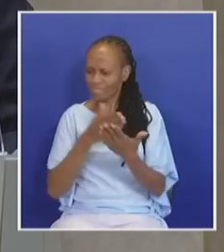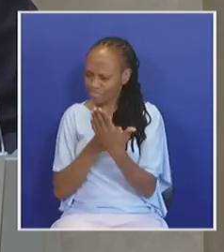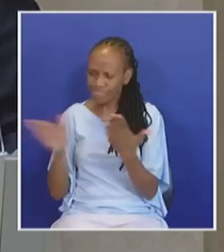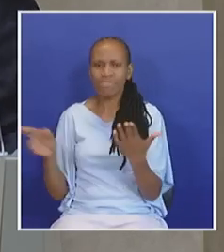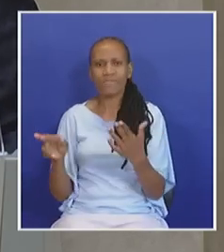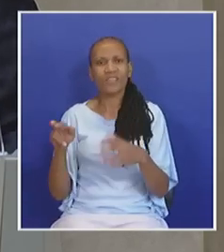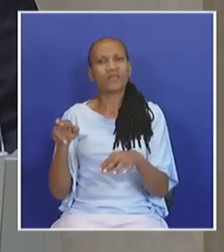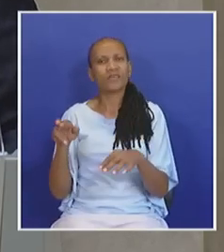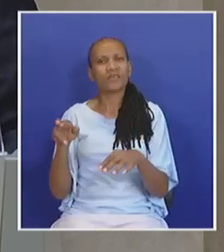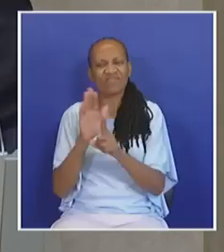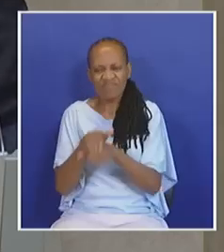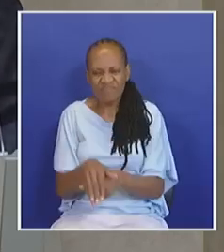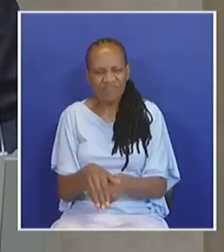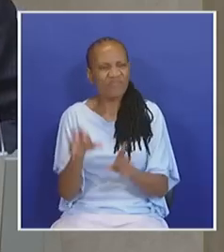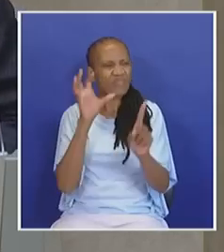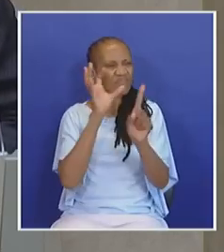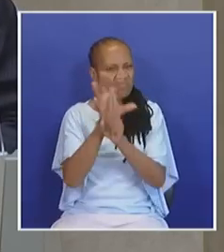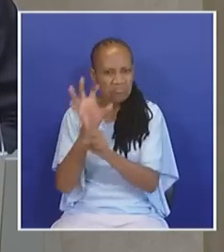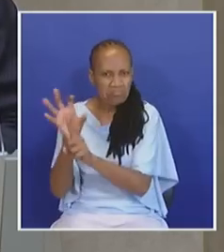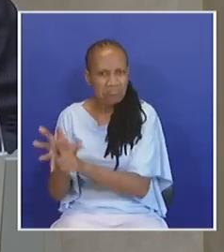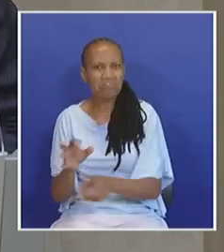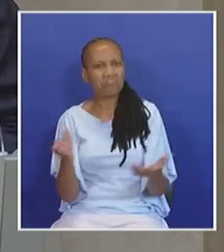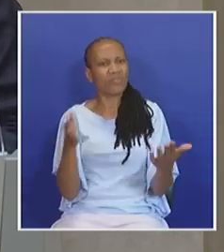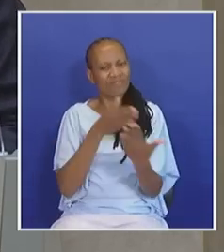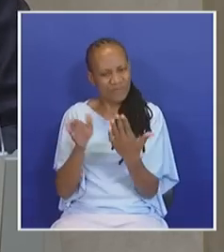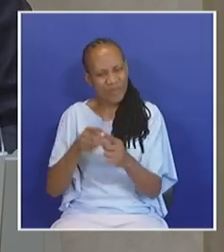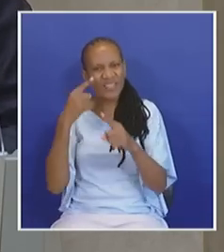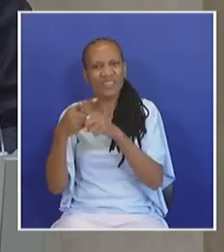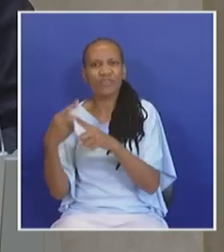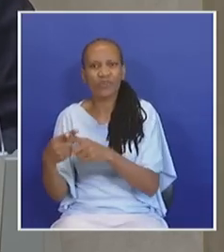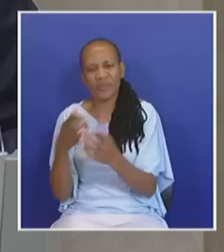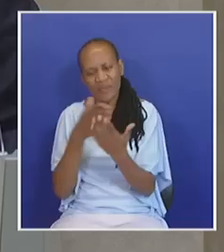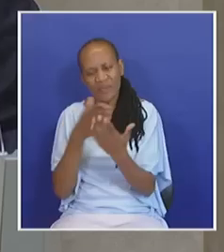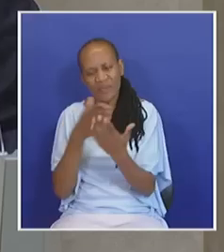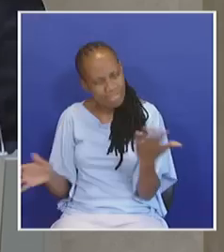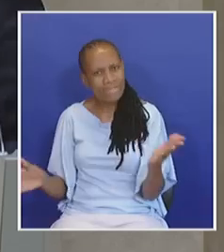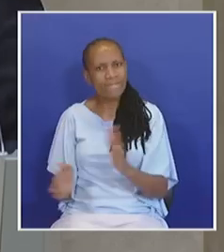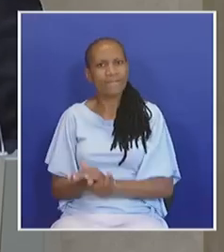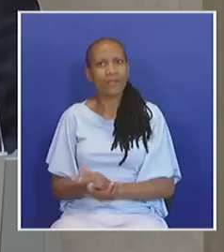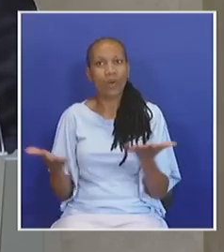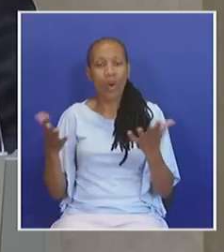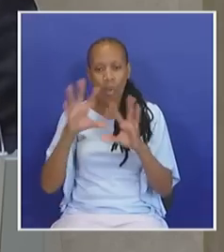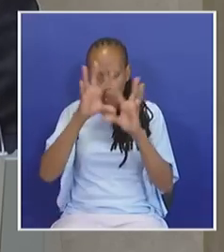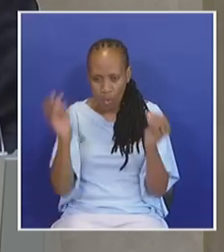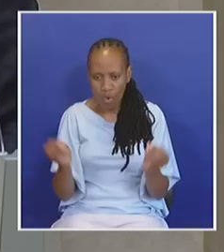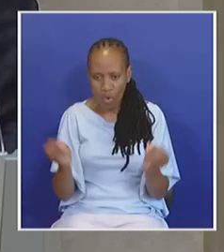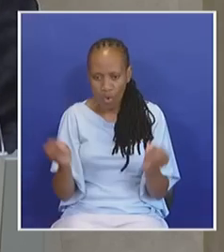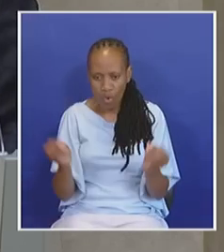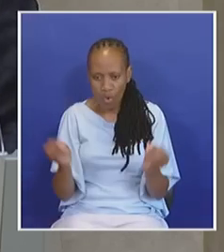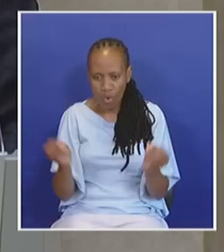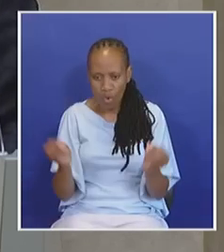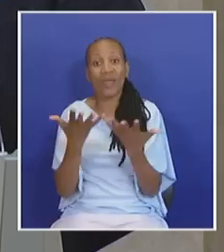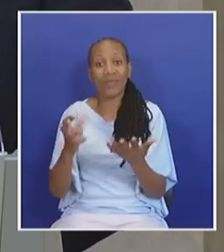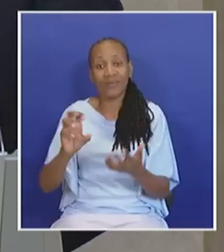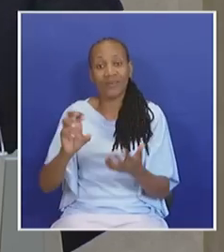discrimination, xenophobia, and related intolerances in the Republic of South Africa. And